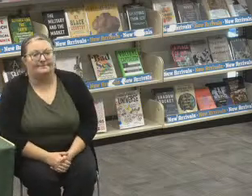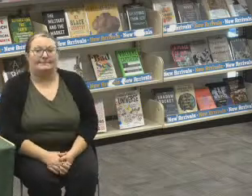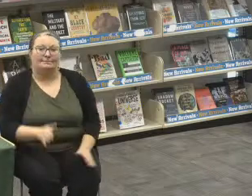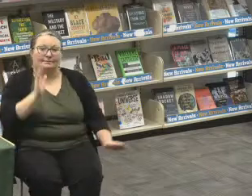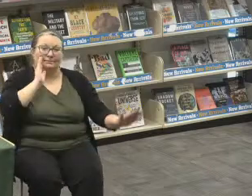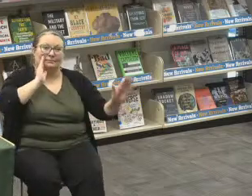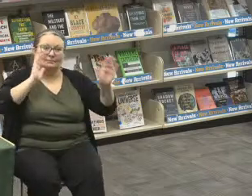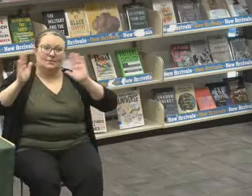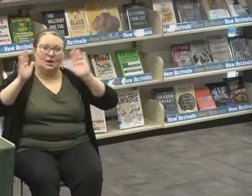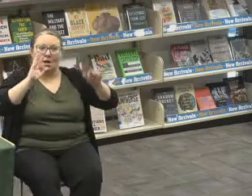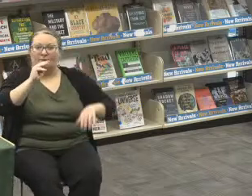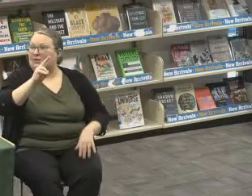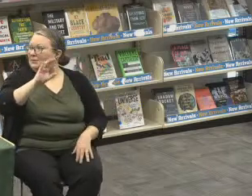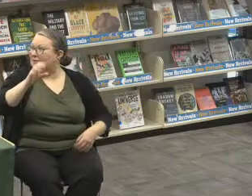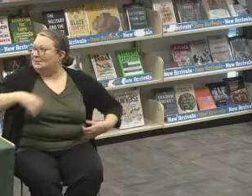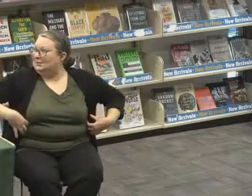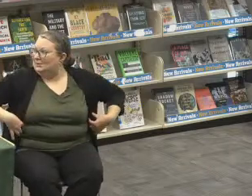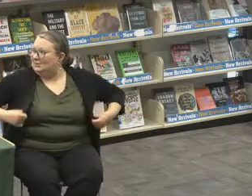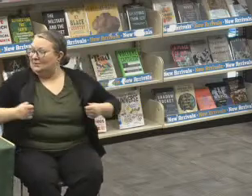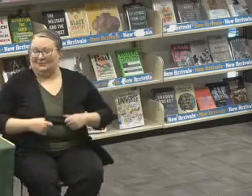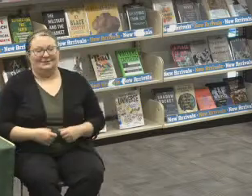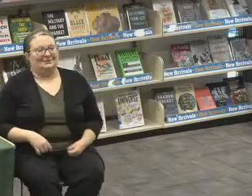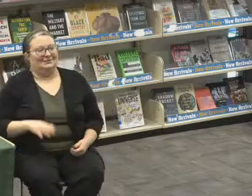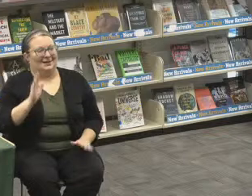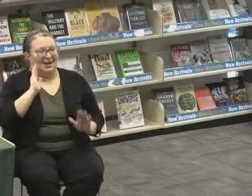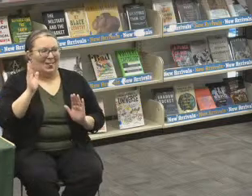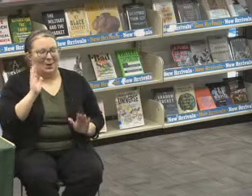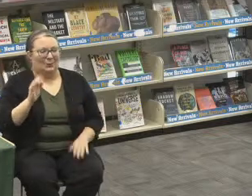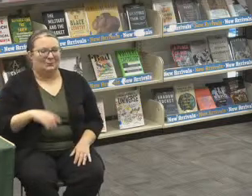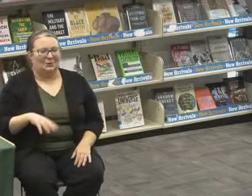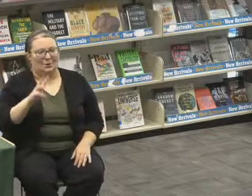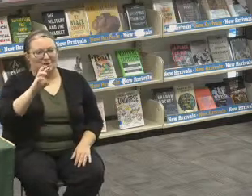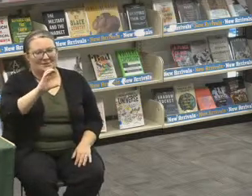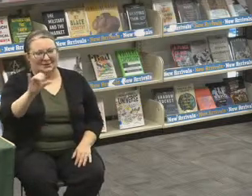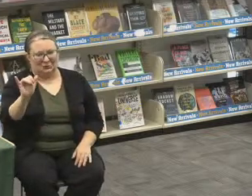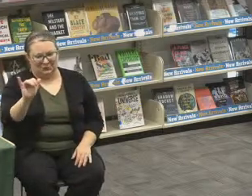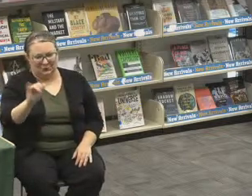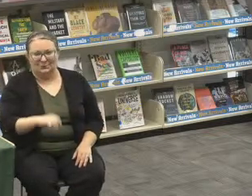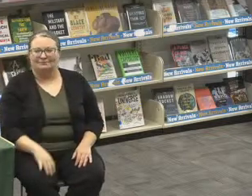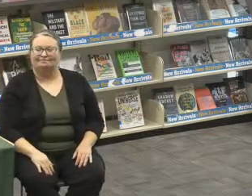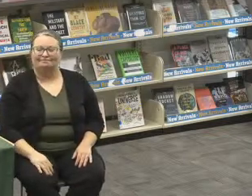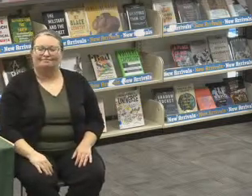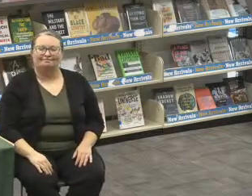Hello, Moraine Valley. Hello, Waubonsee too. It's good to see you.